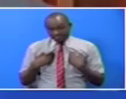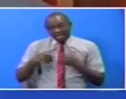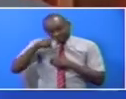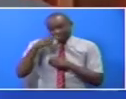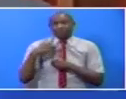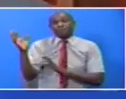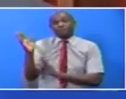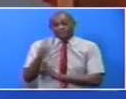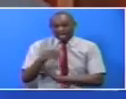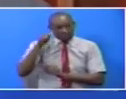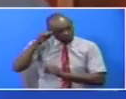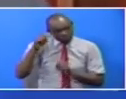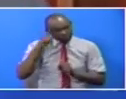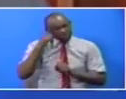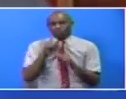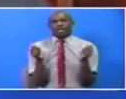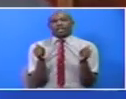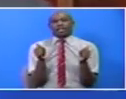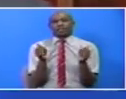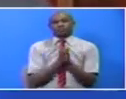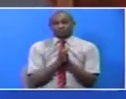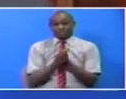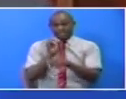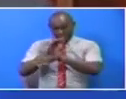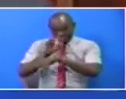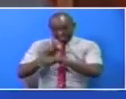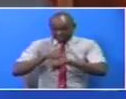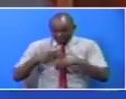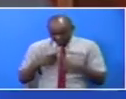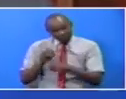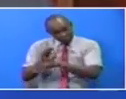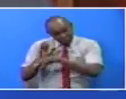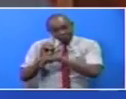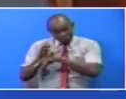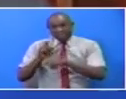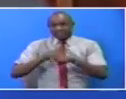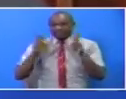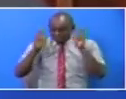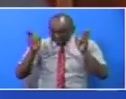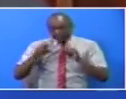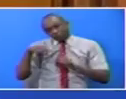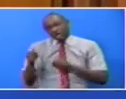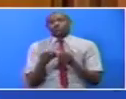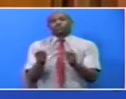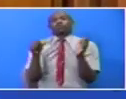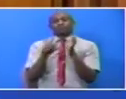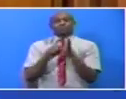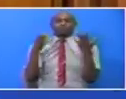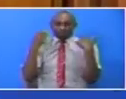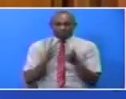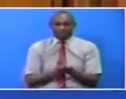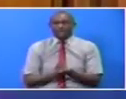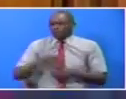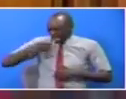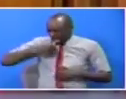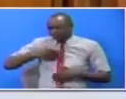she comes back to herself. And as we prepare for a long-term solution for her. We have a